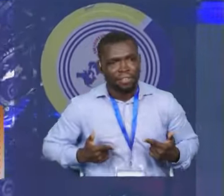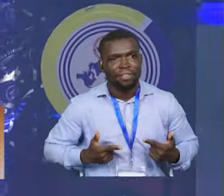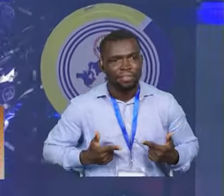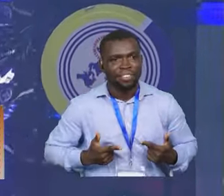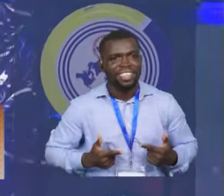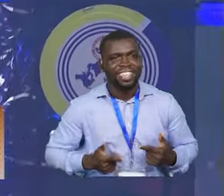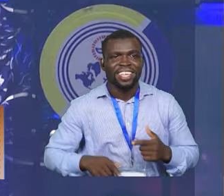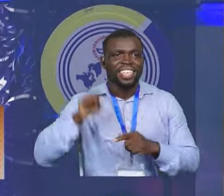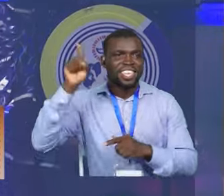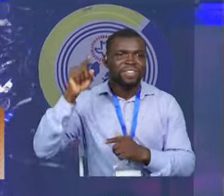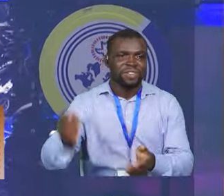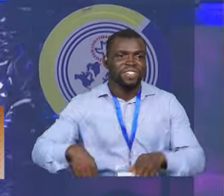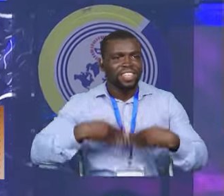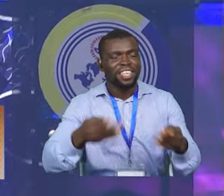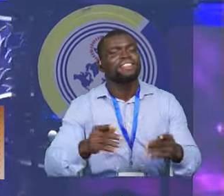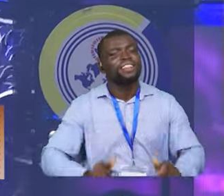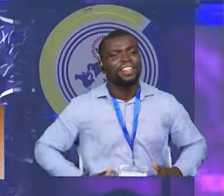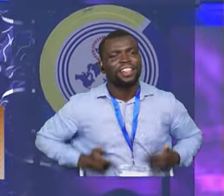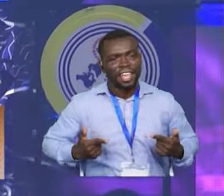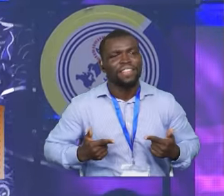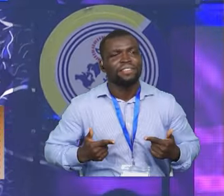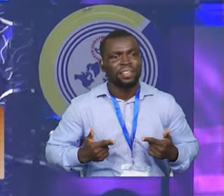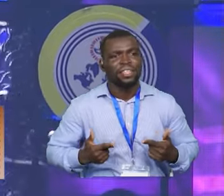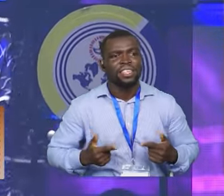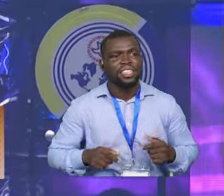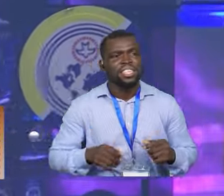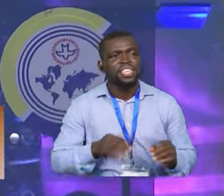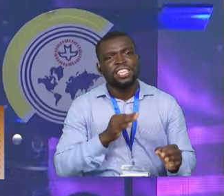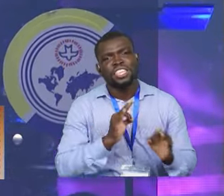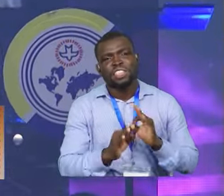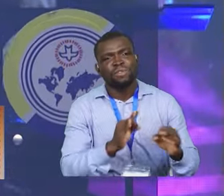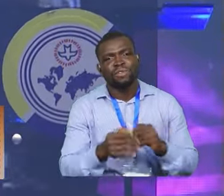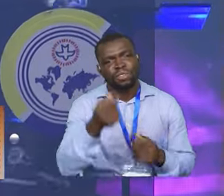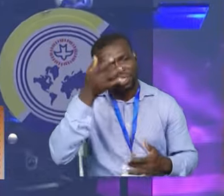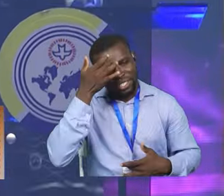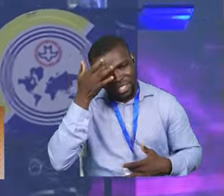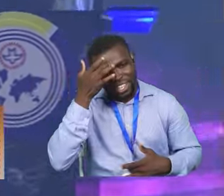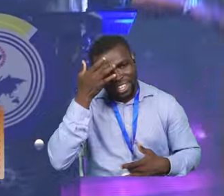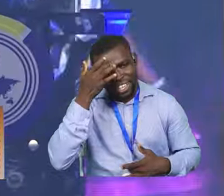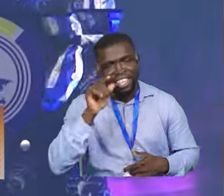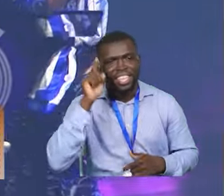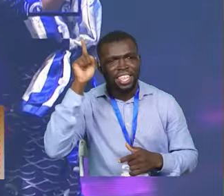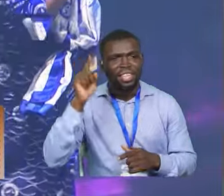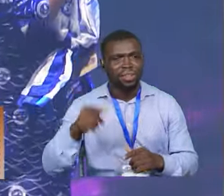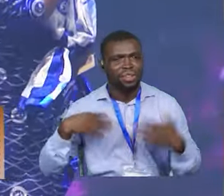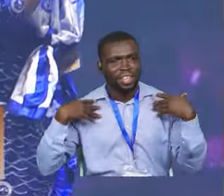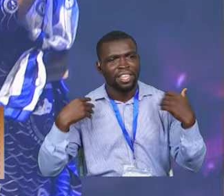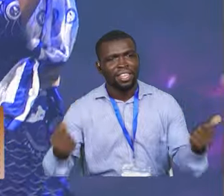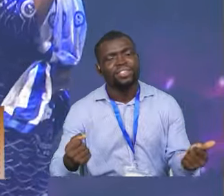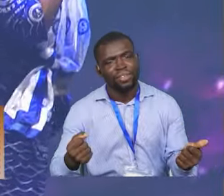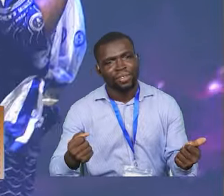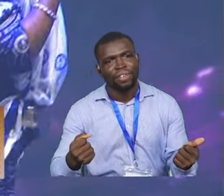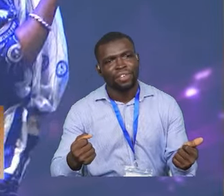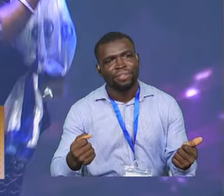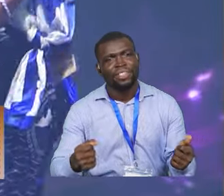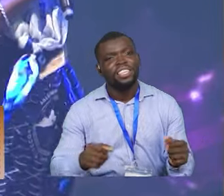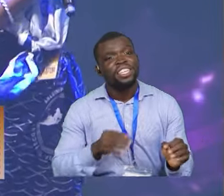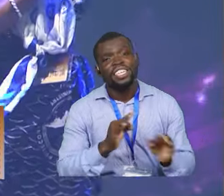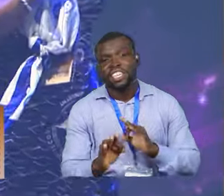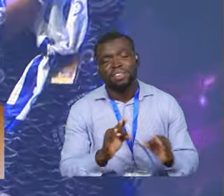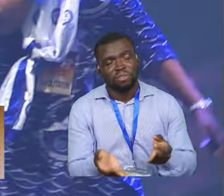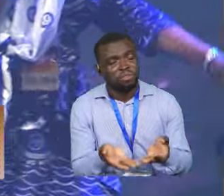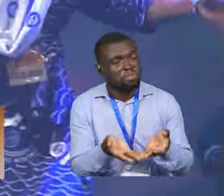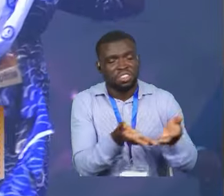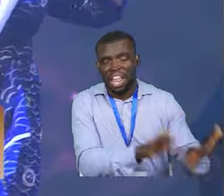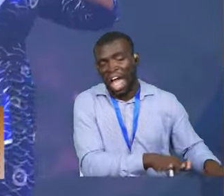life, you will have life. If you are sick, they will heal you. If you